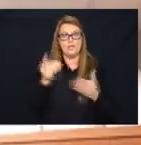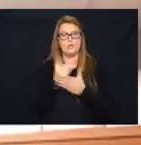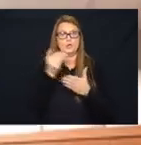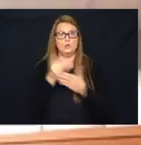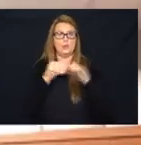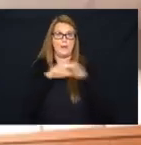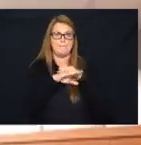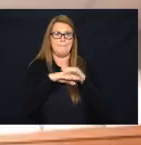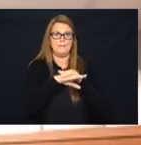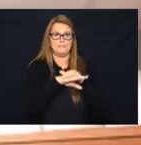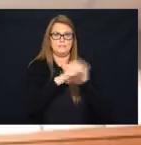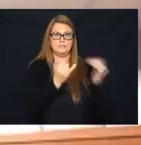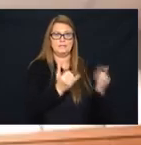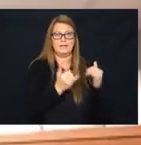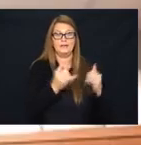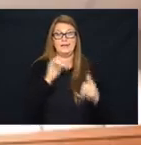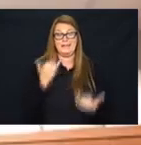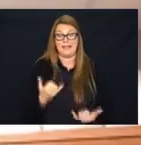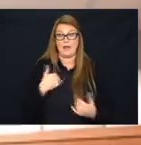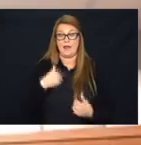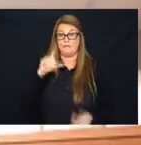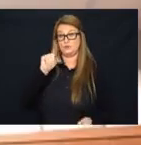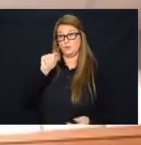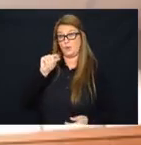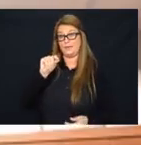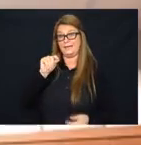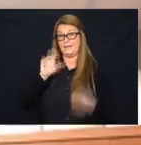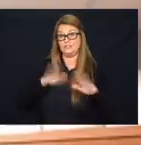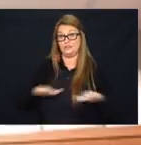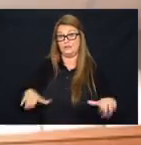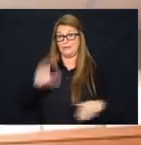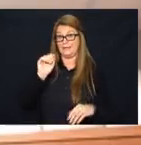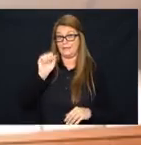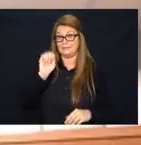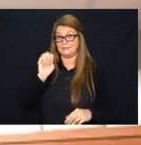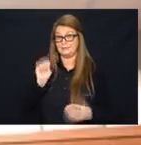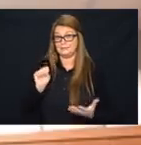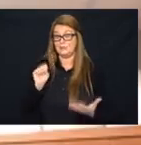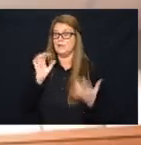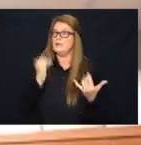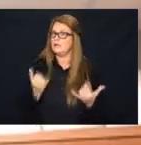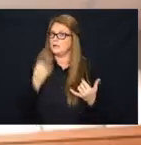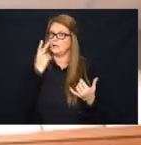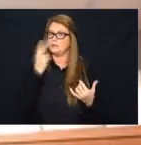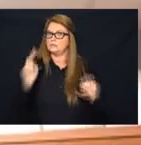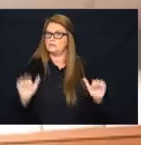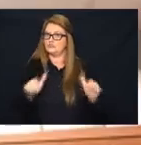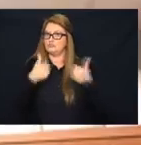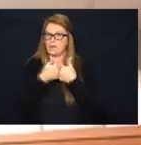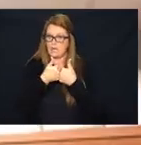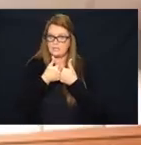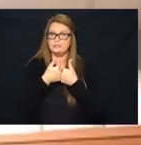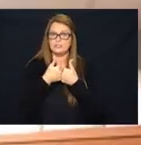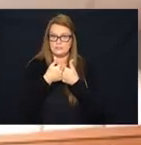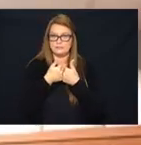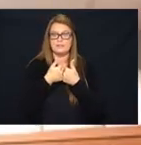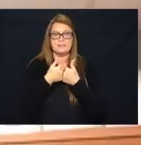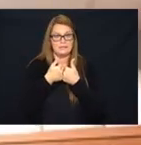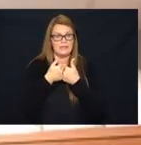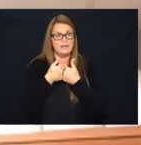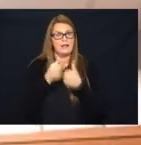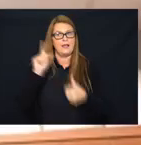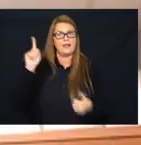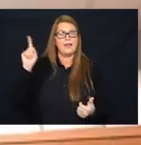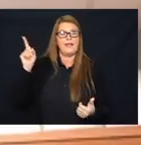up to 20 pediatric cases. So we still have some significant challenges there that we need to manage. As the